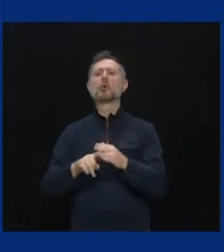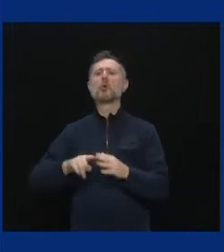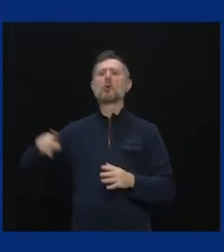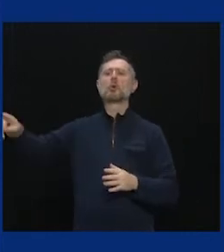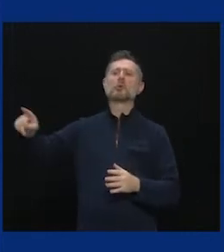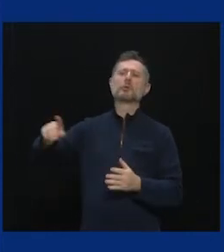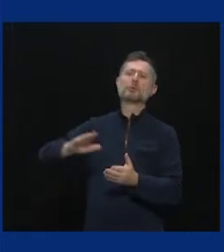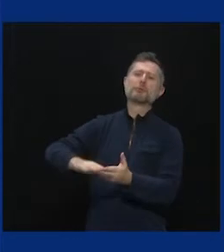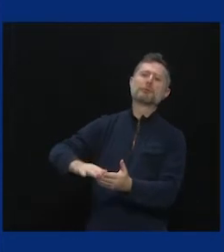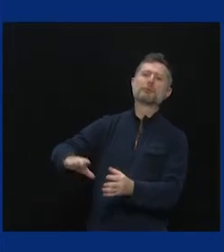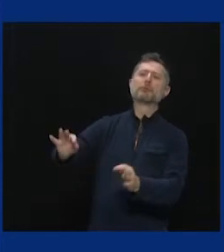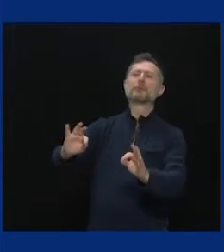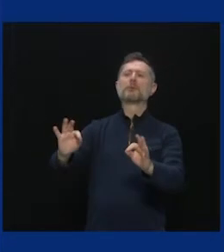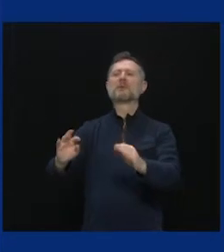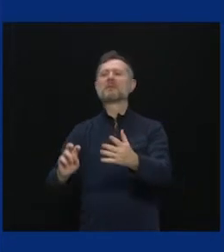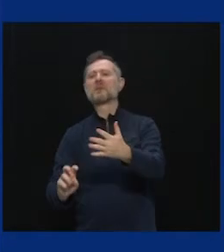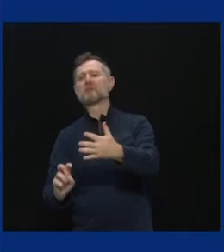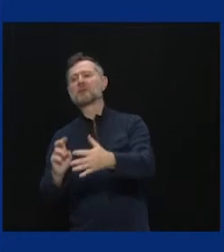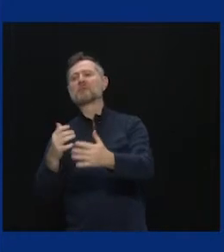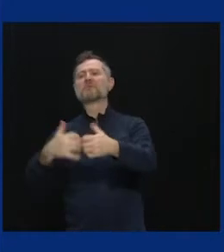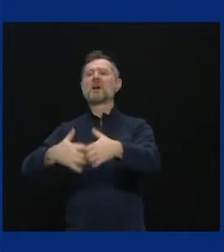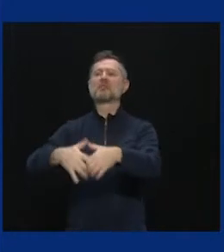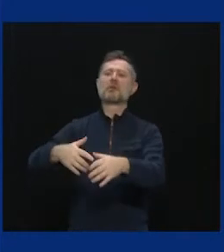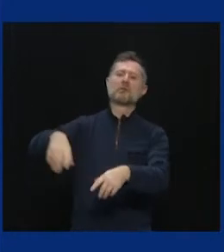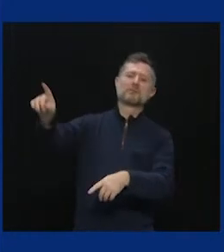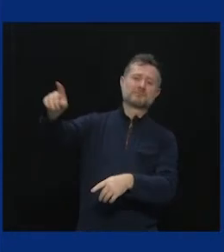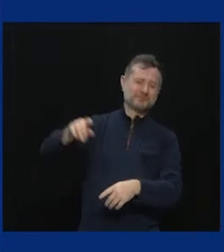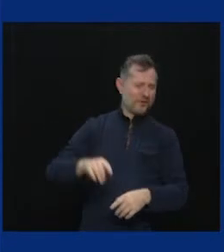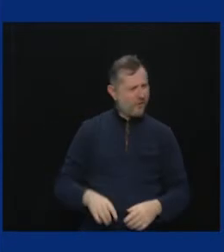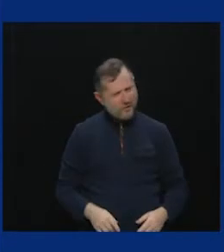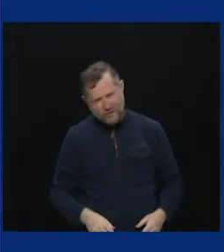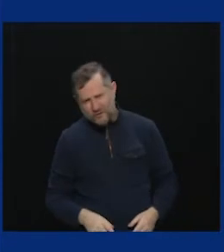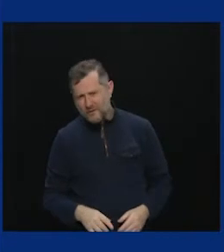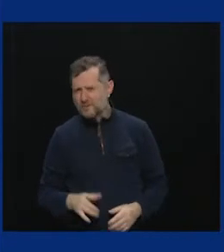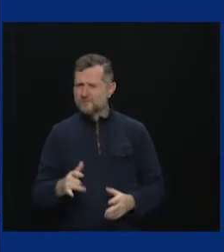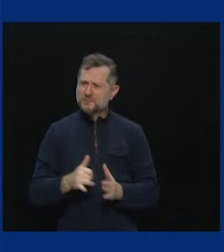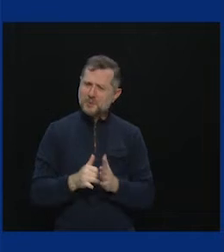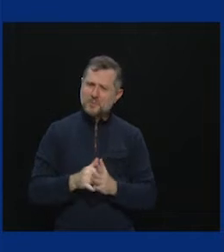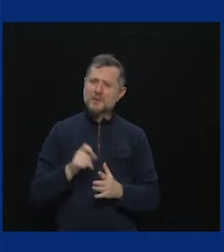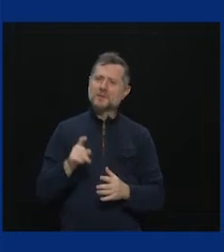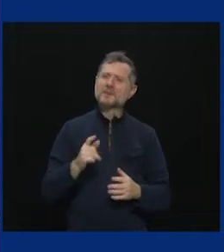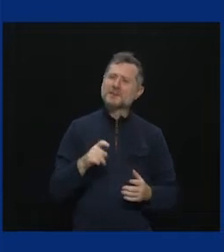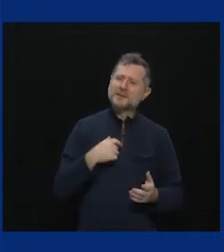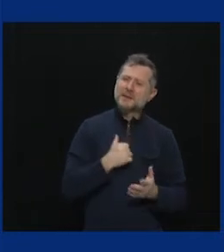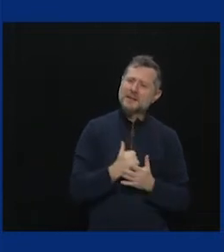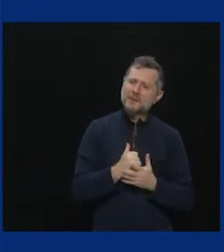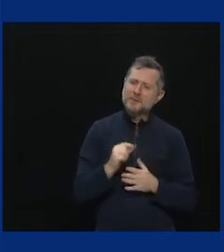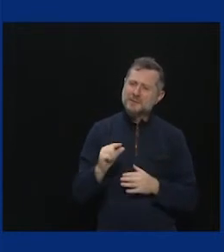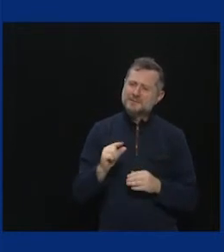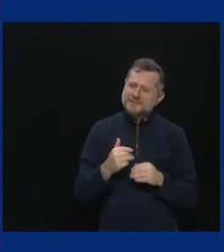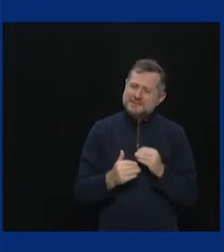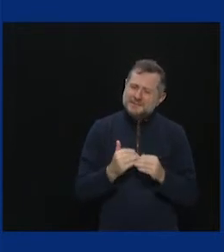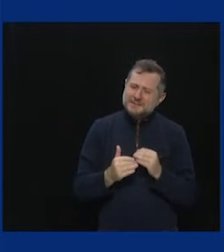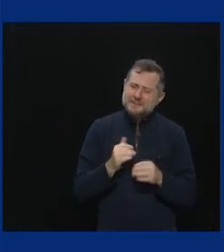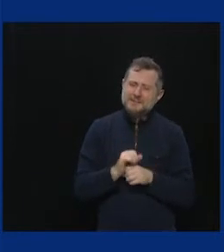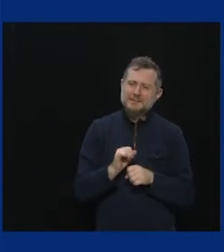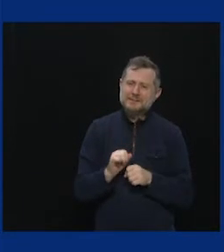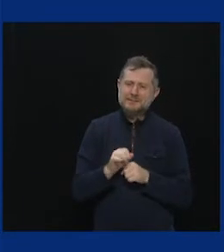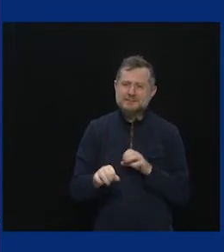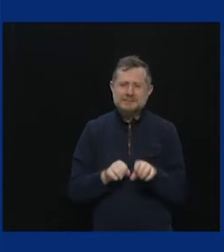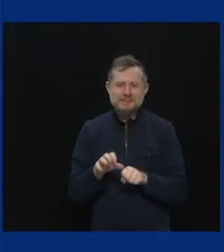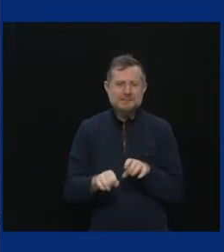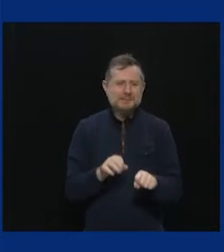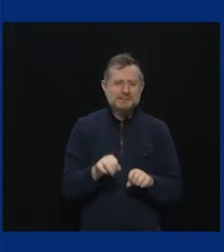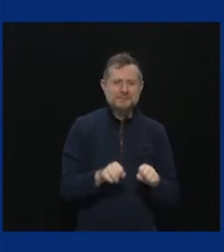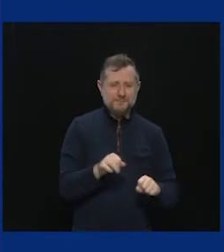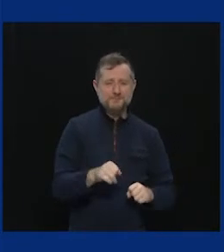happen. They just need a little help, a little bit longer. So my recognition is that New York will not come back